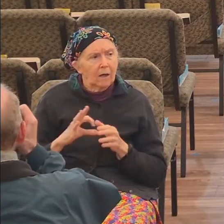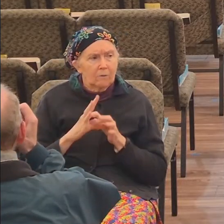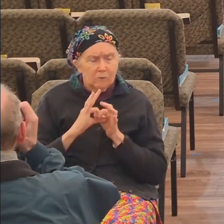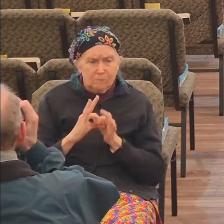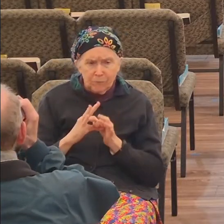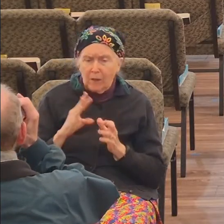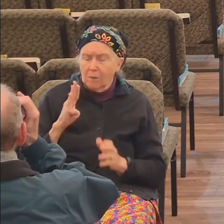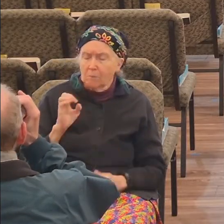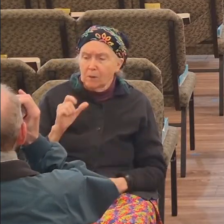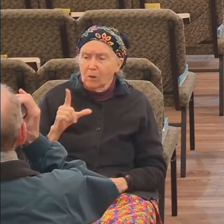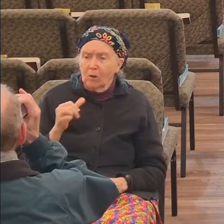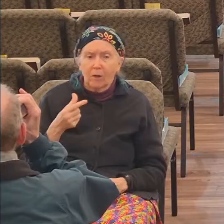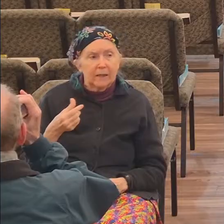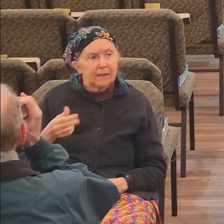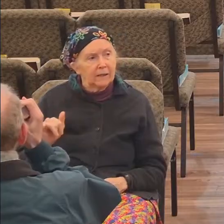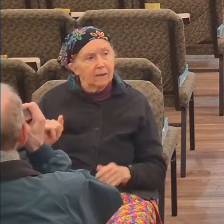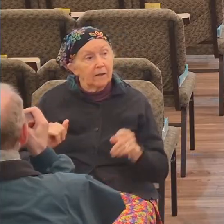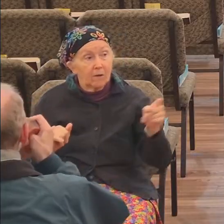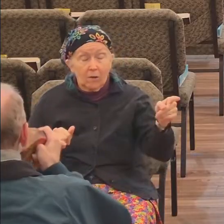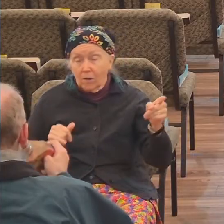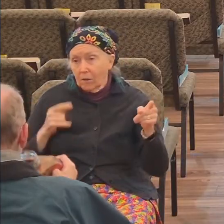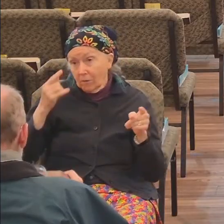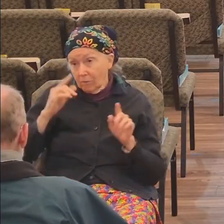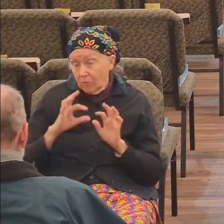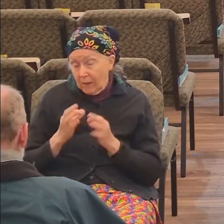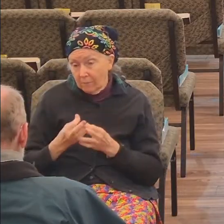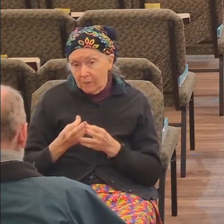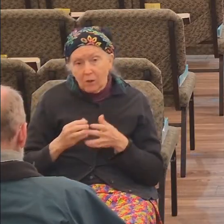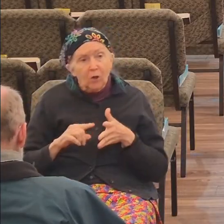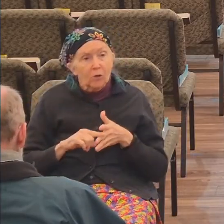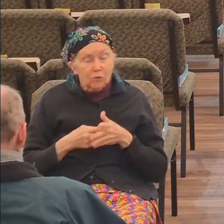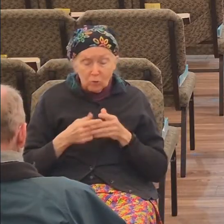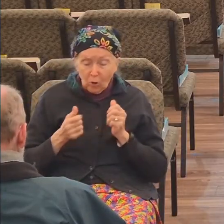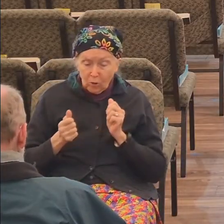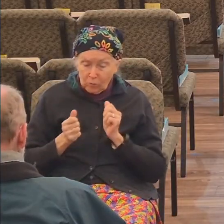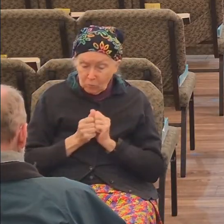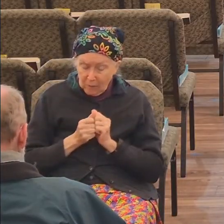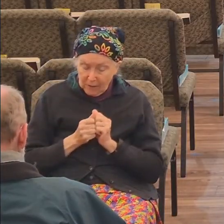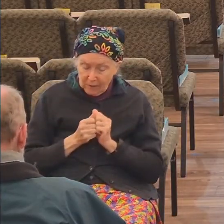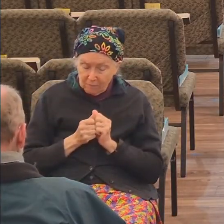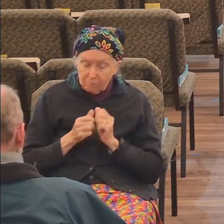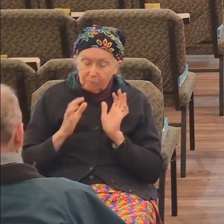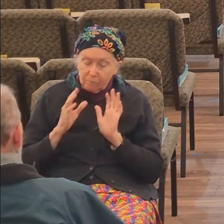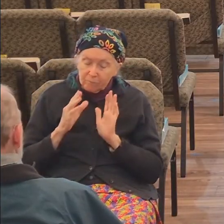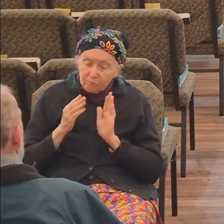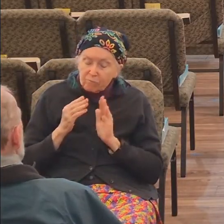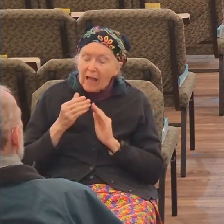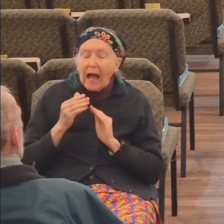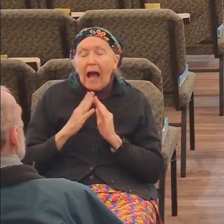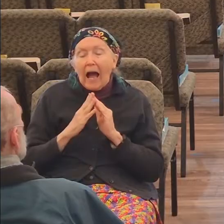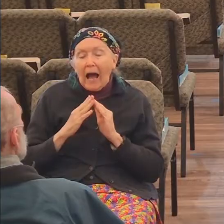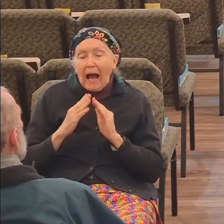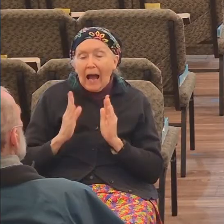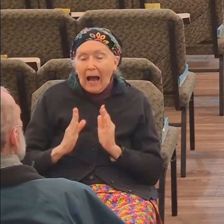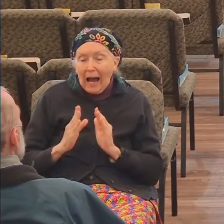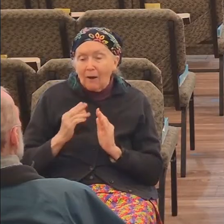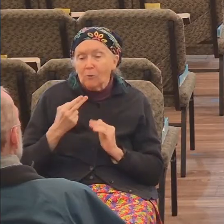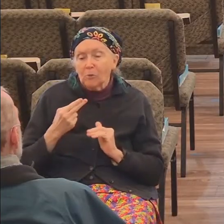Family? What else? So it starts with household. Then what else? Where does it